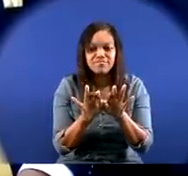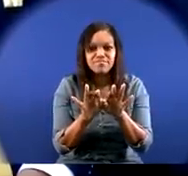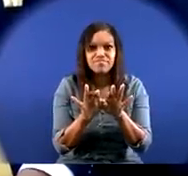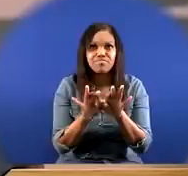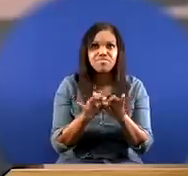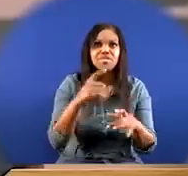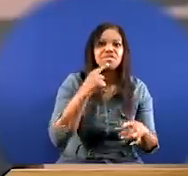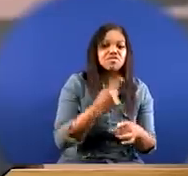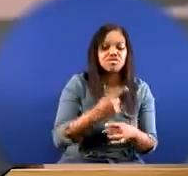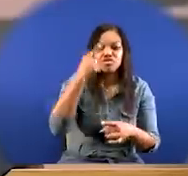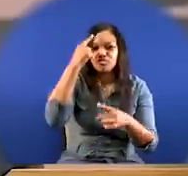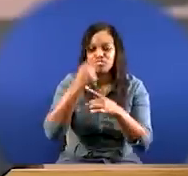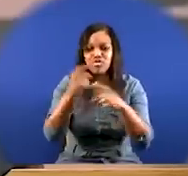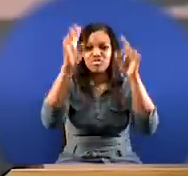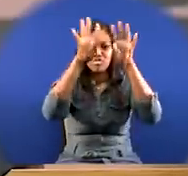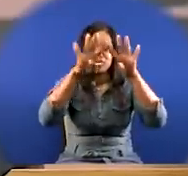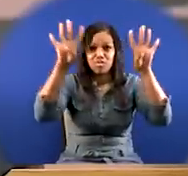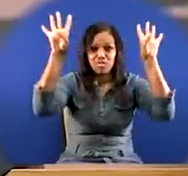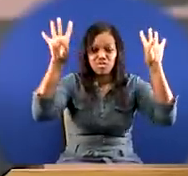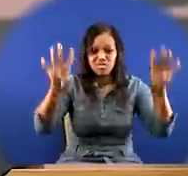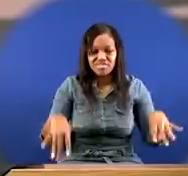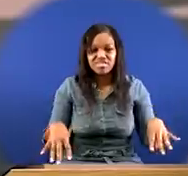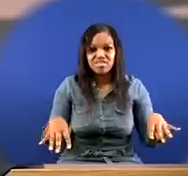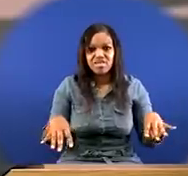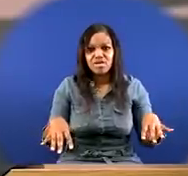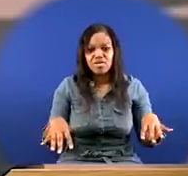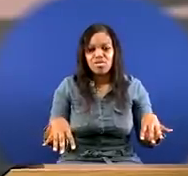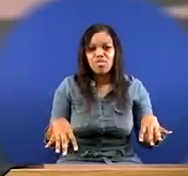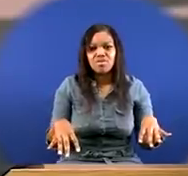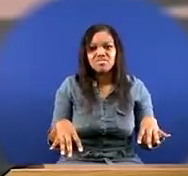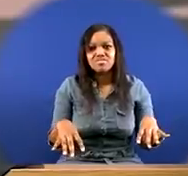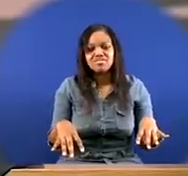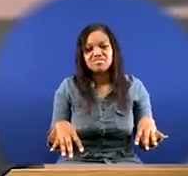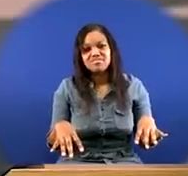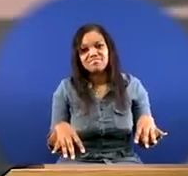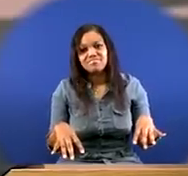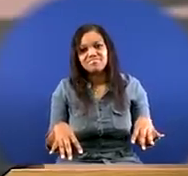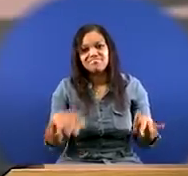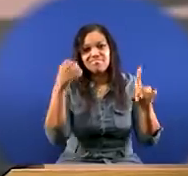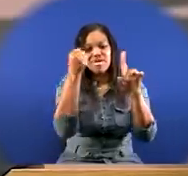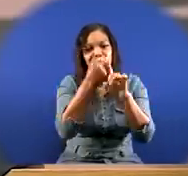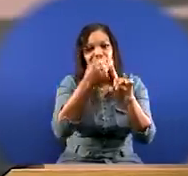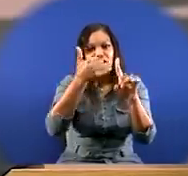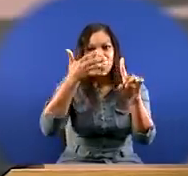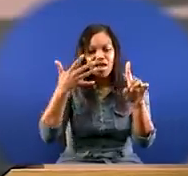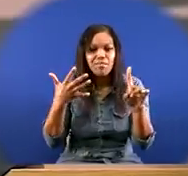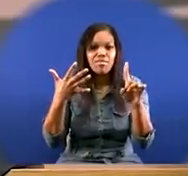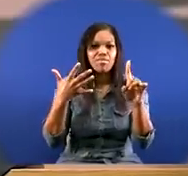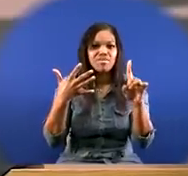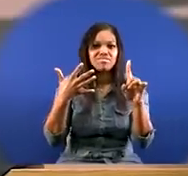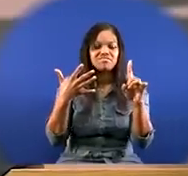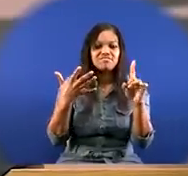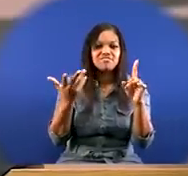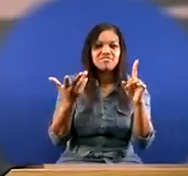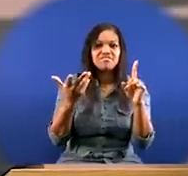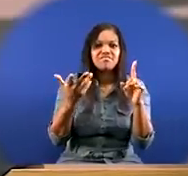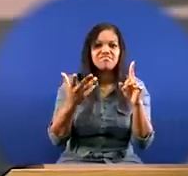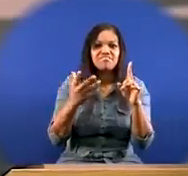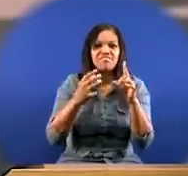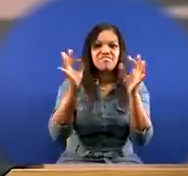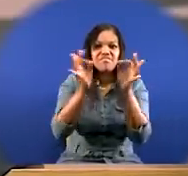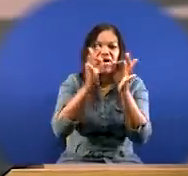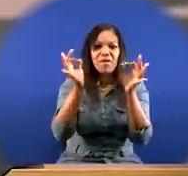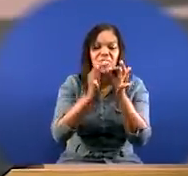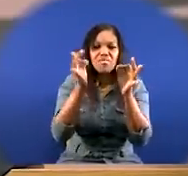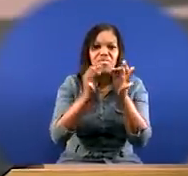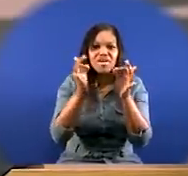Brothers and sisters, the curtain was an elaborate woven fabric of